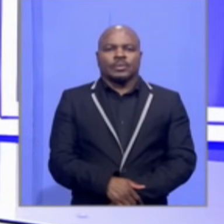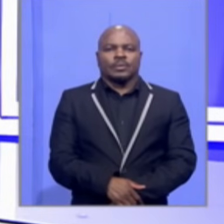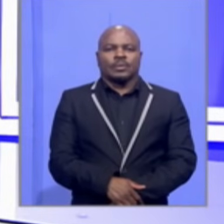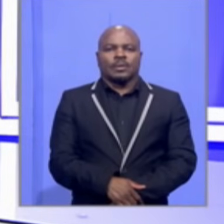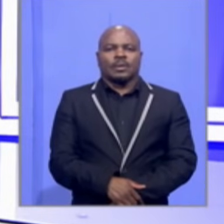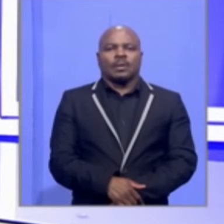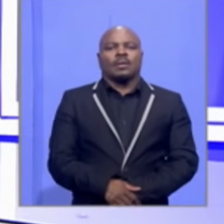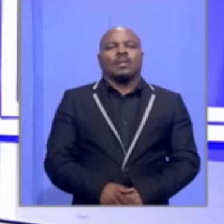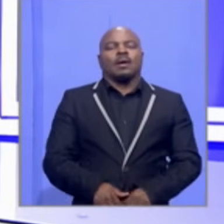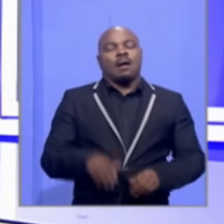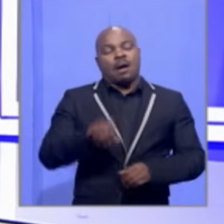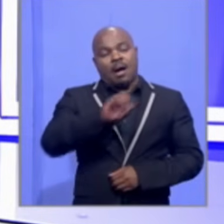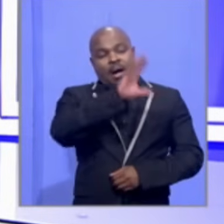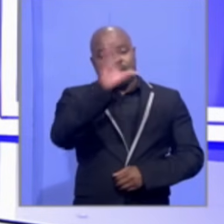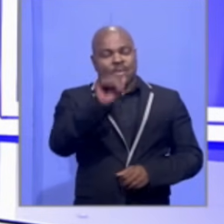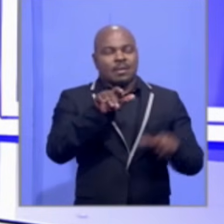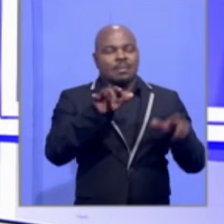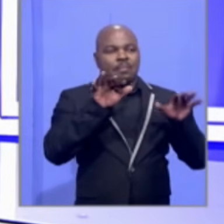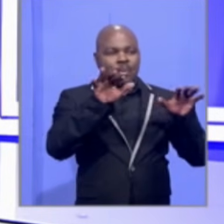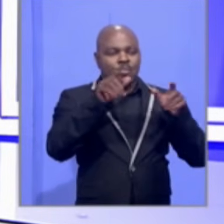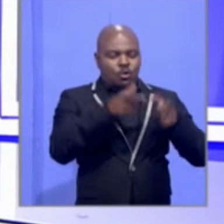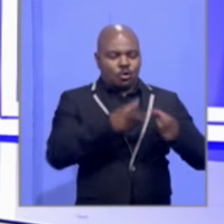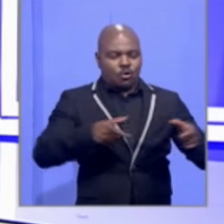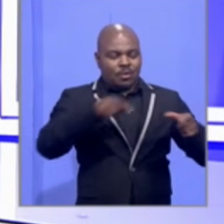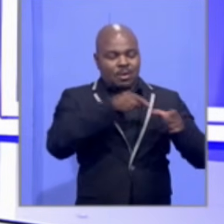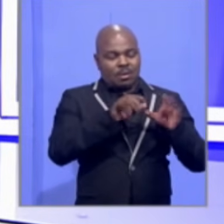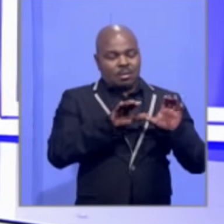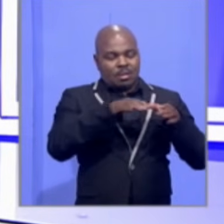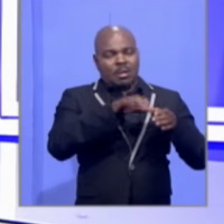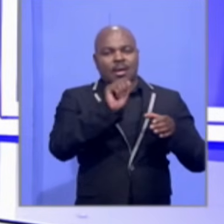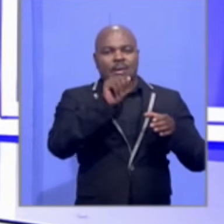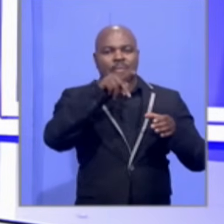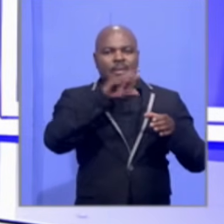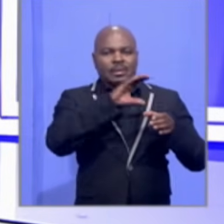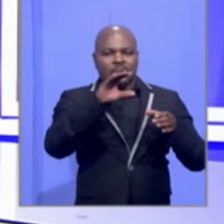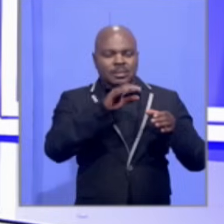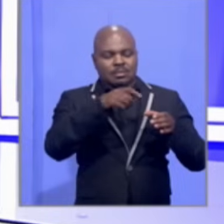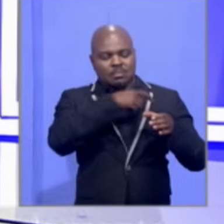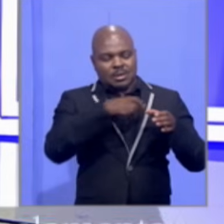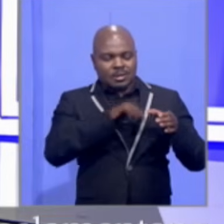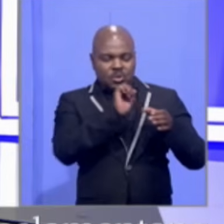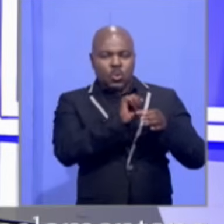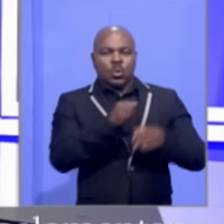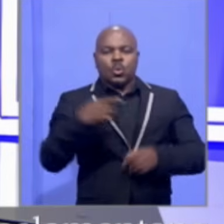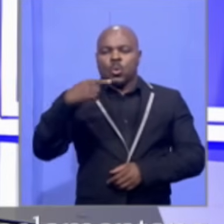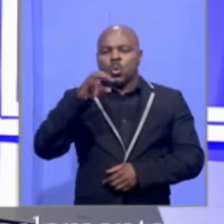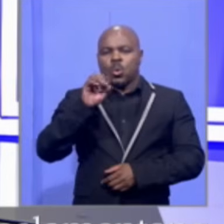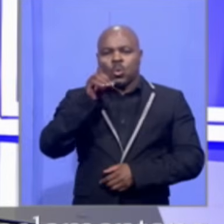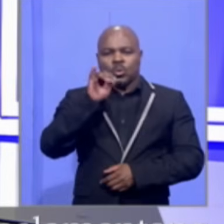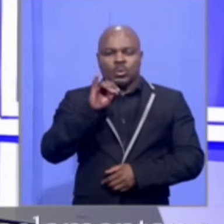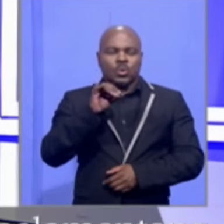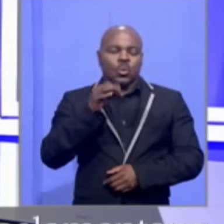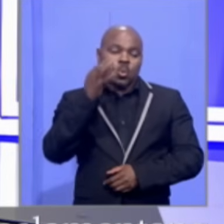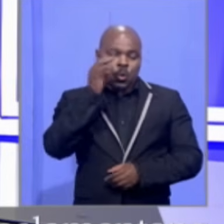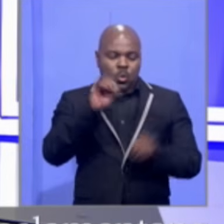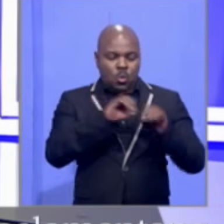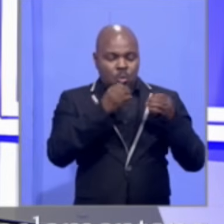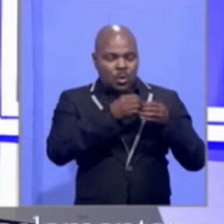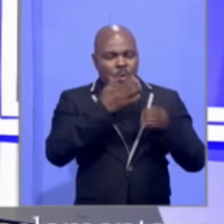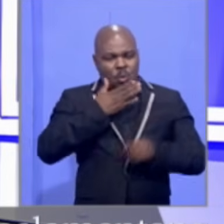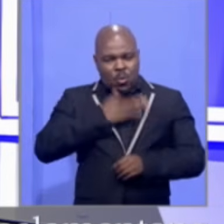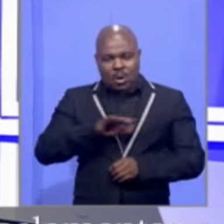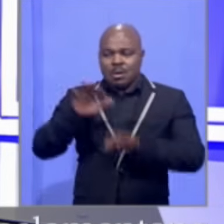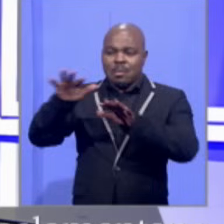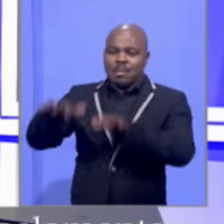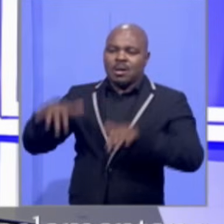Mopresidente wa mokga wa African People's Convention e leng APC ka bokgutshwanyane Themba Godi o re mokga wa hae o ikemiseditse ho fumana ditulo tse